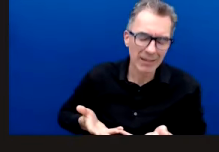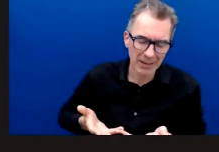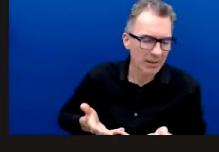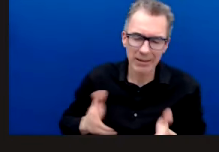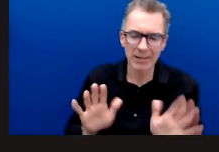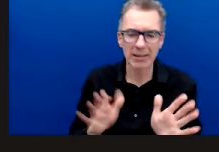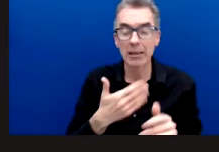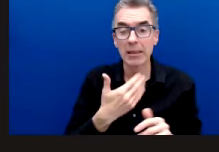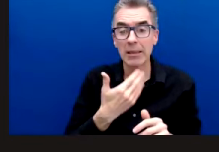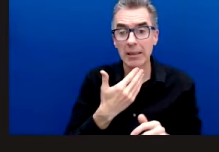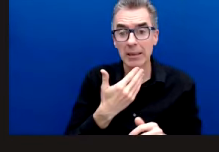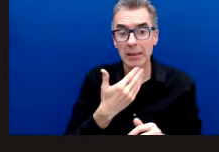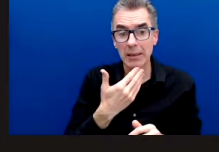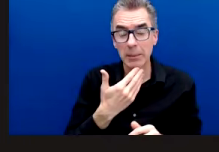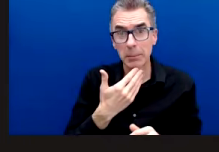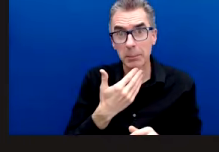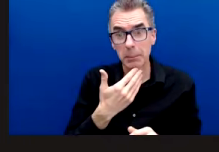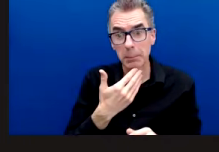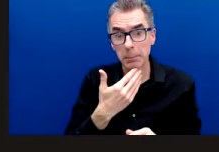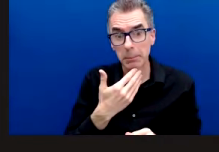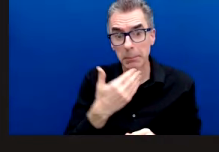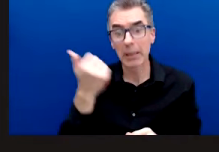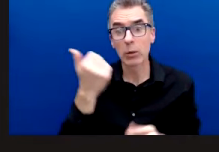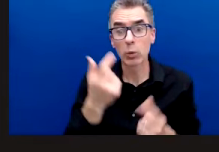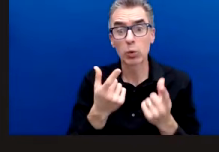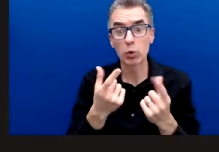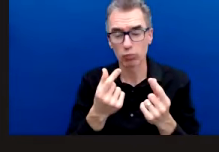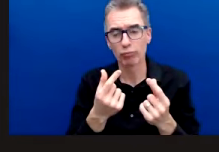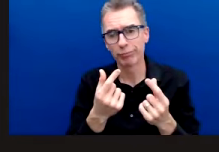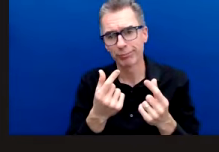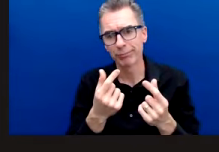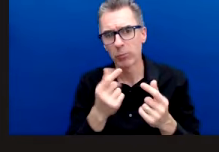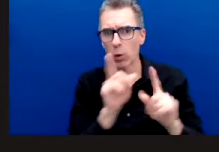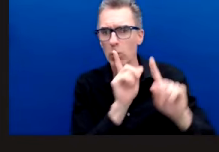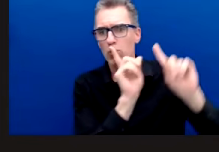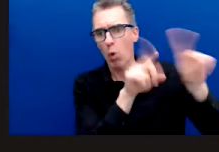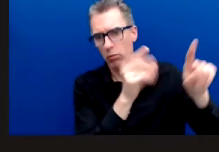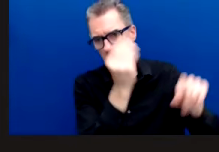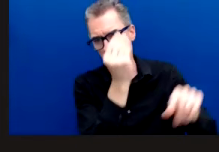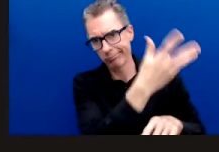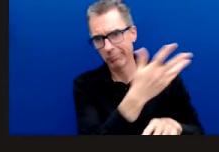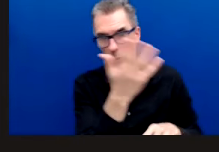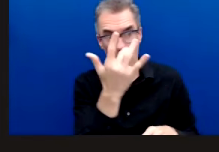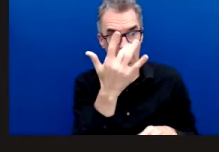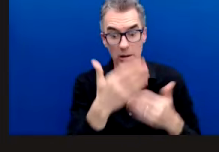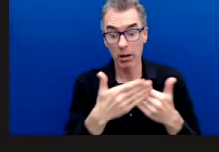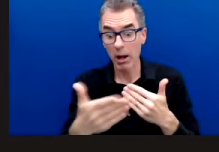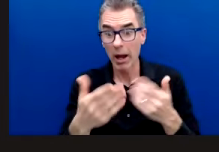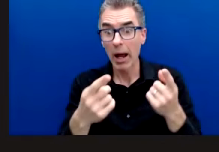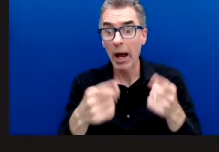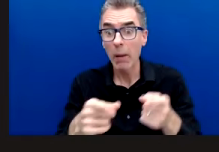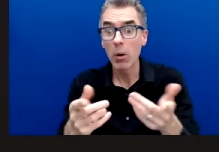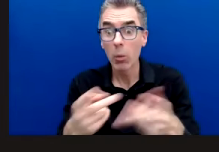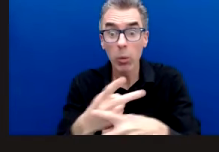best possible the best possible thing you could do is to report it immediately, because you know you just don't know, like not